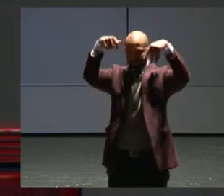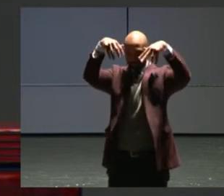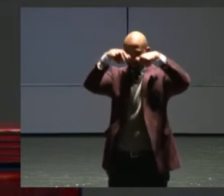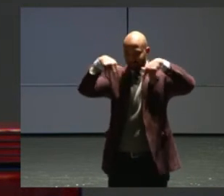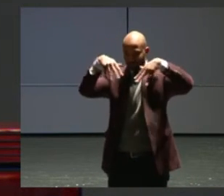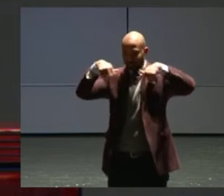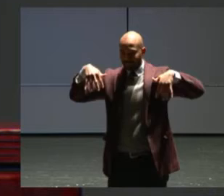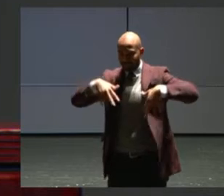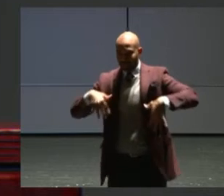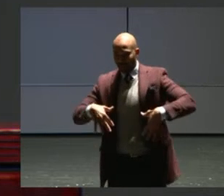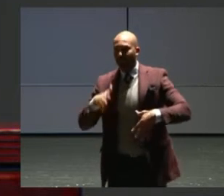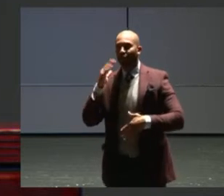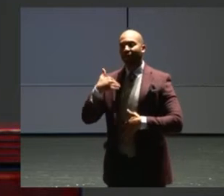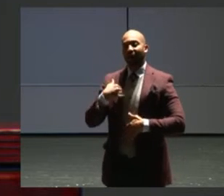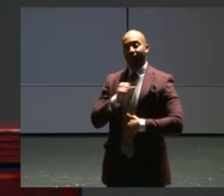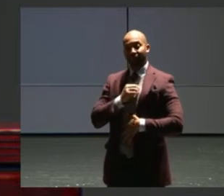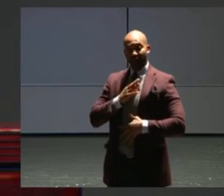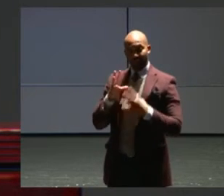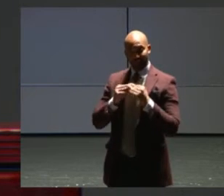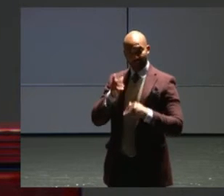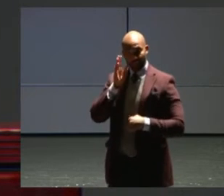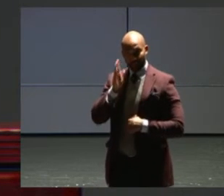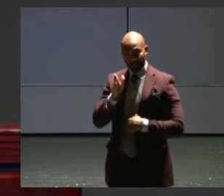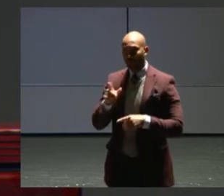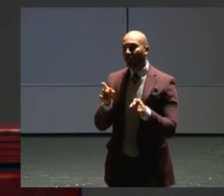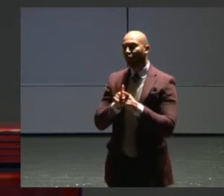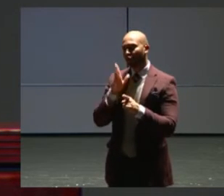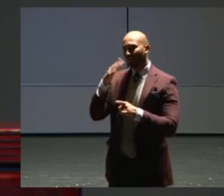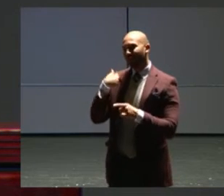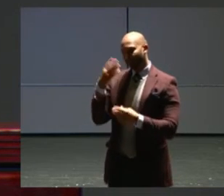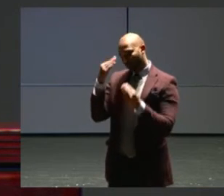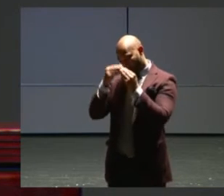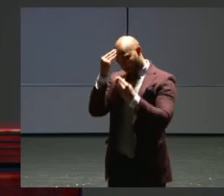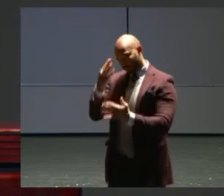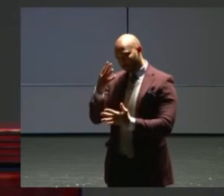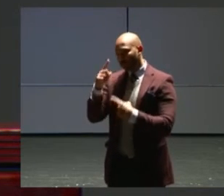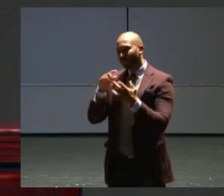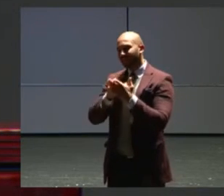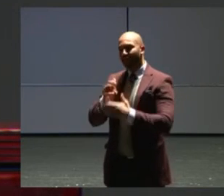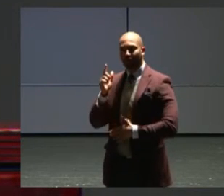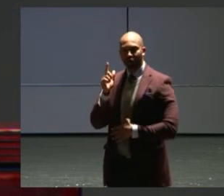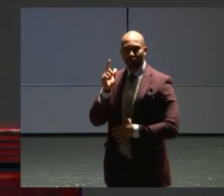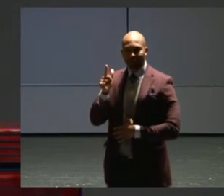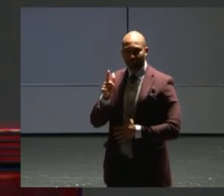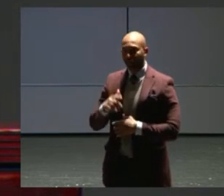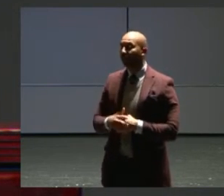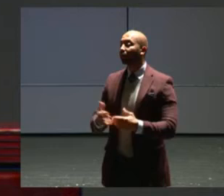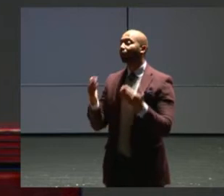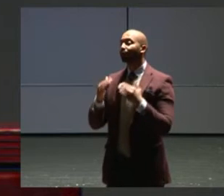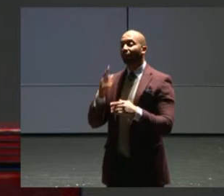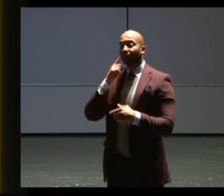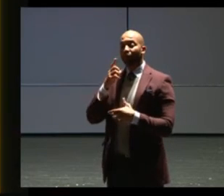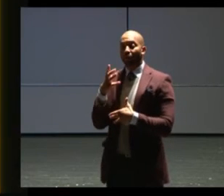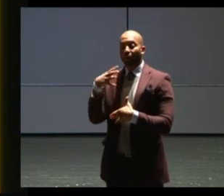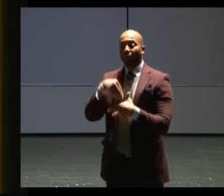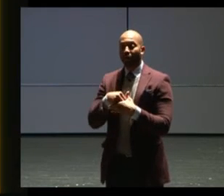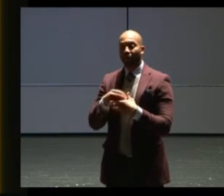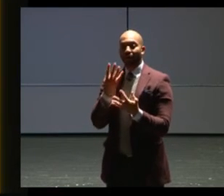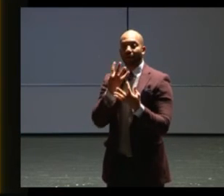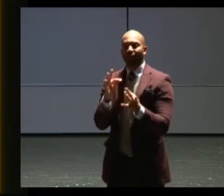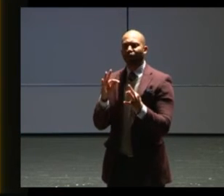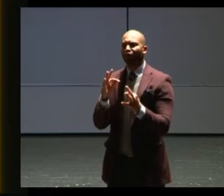rest of the details. So expect some updates on that in the near future. And finally, in the context of inclusion, free speech, and